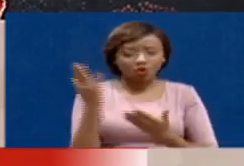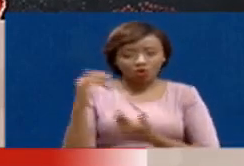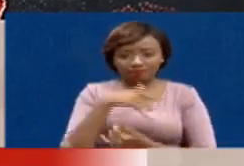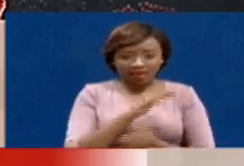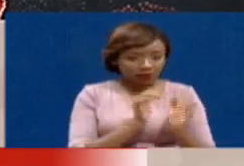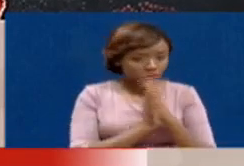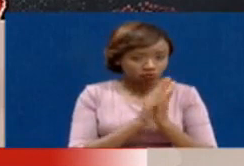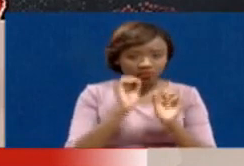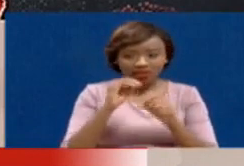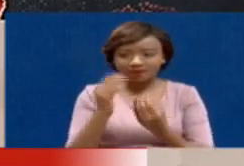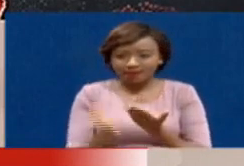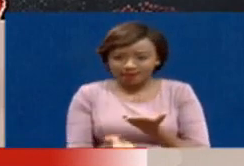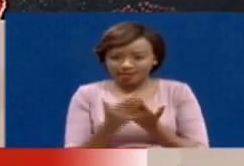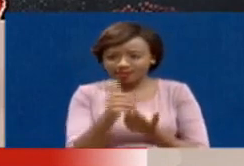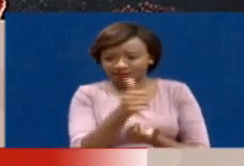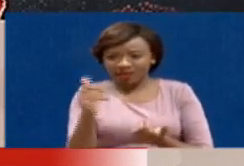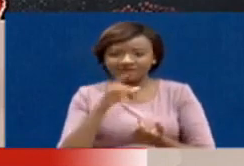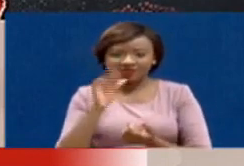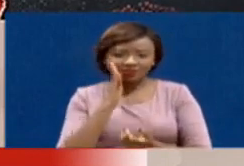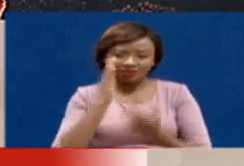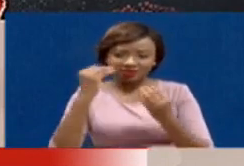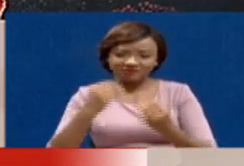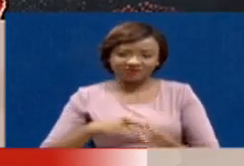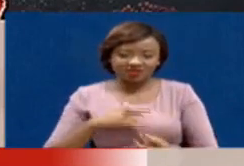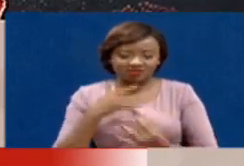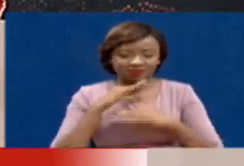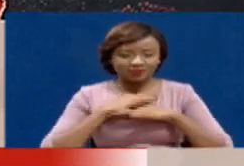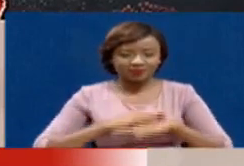story will uplift other parents raising autistic children.